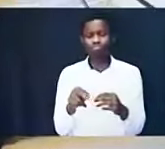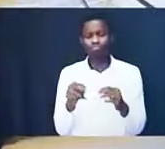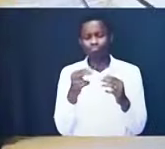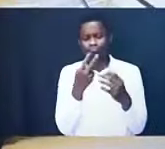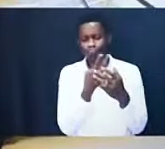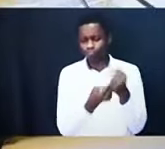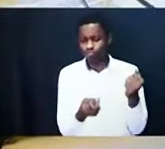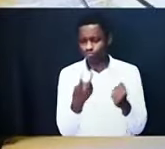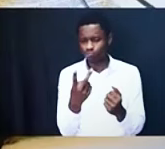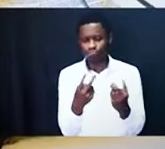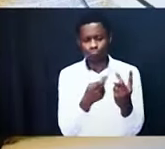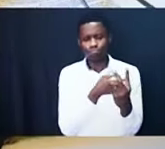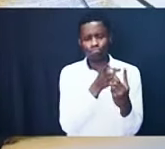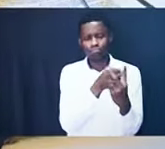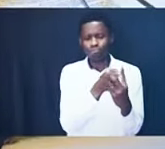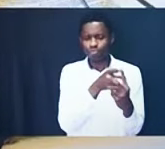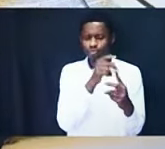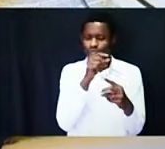and prayer.